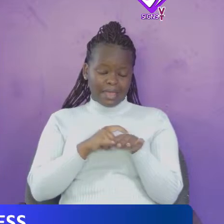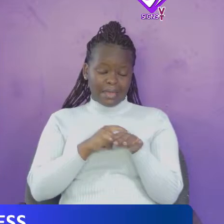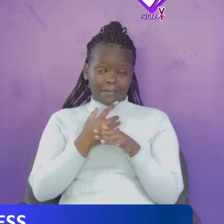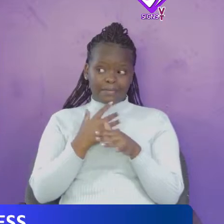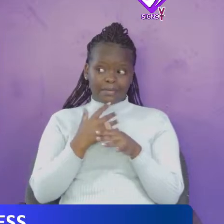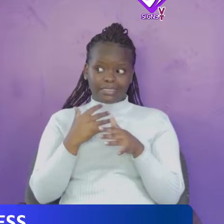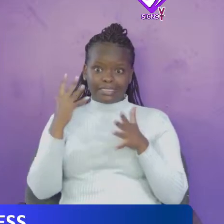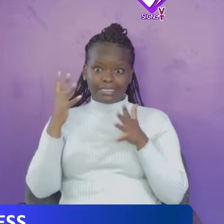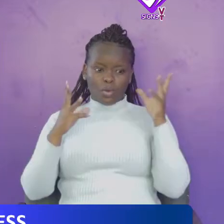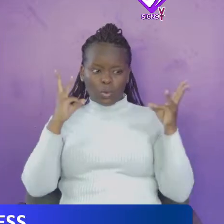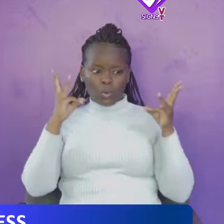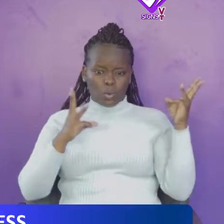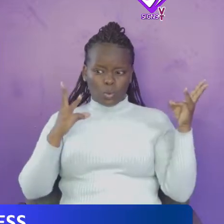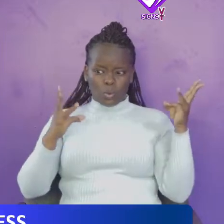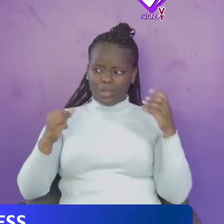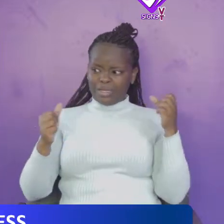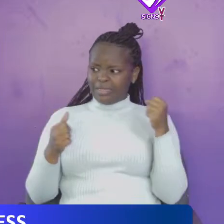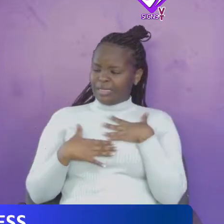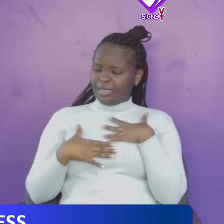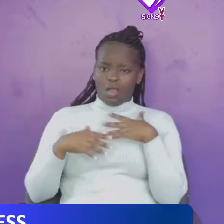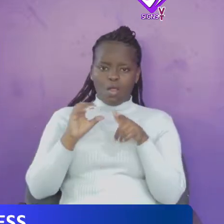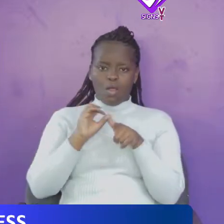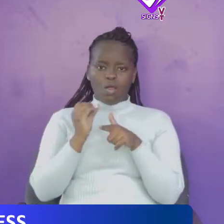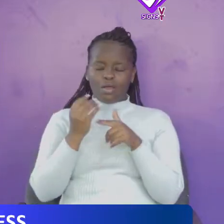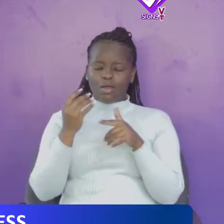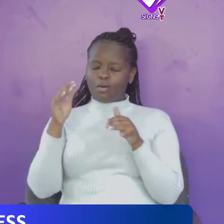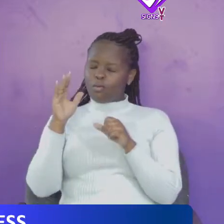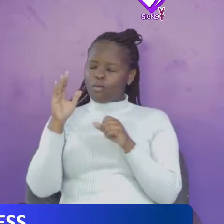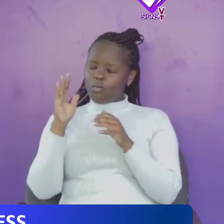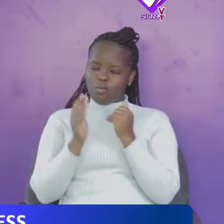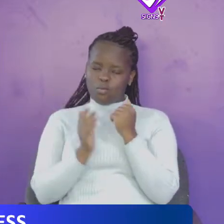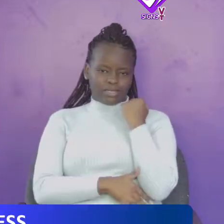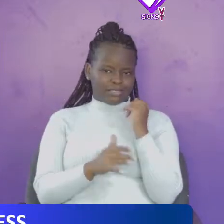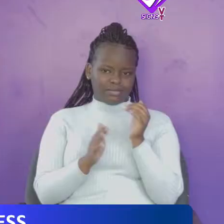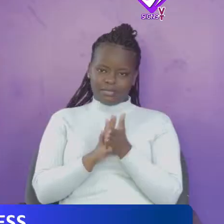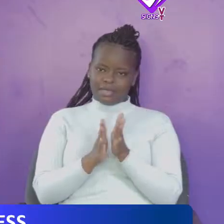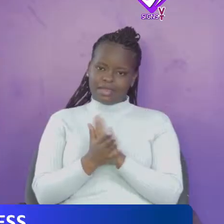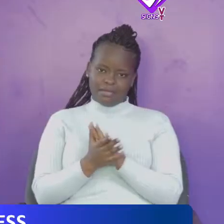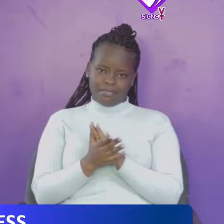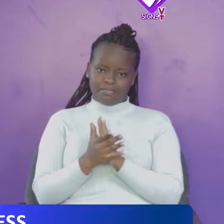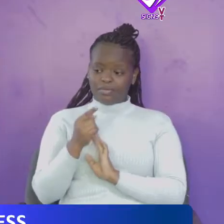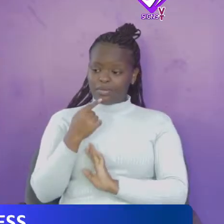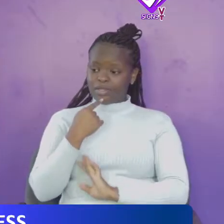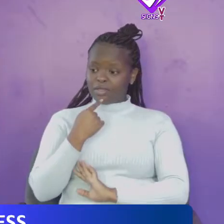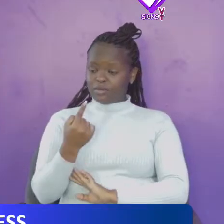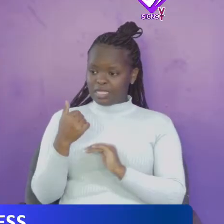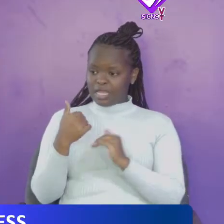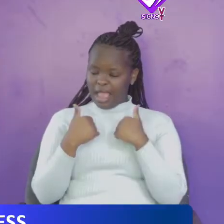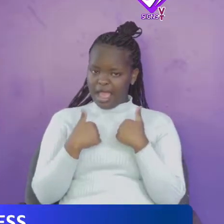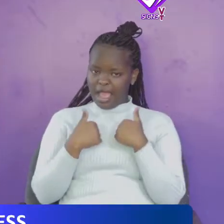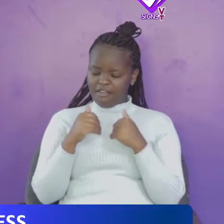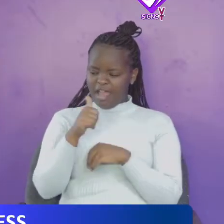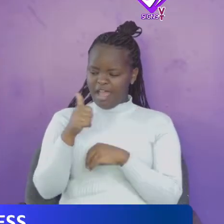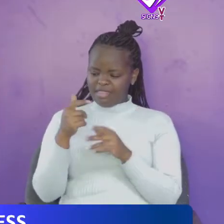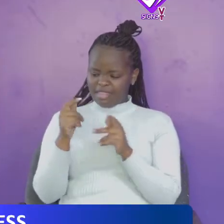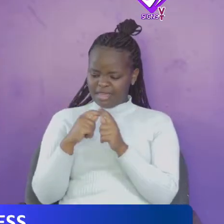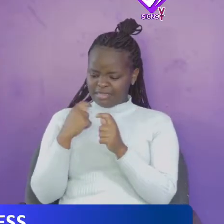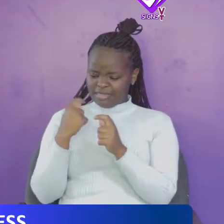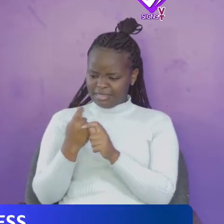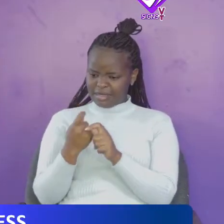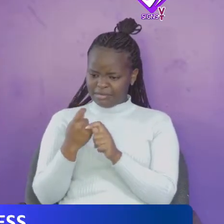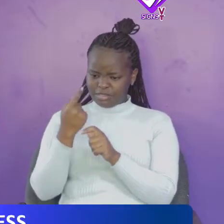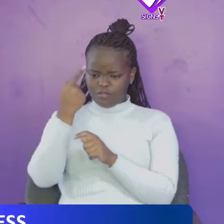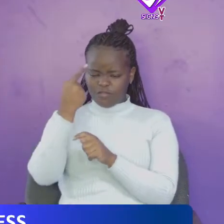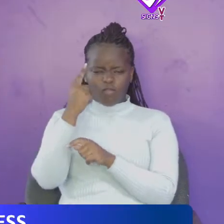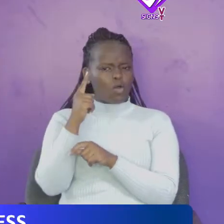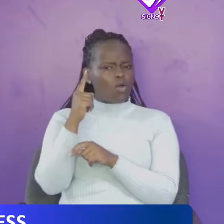It's like you're worse. being double triggered. Gets even more worse. Yeah. Yeah. You've said that there are other types of there